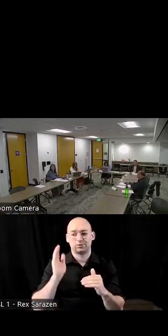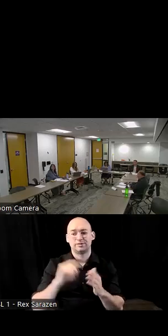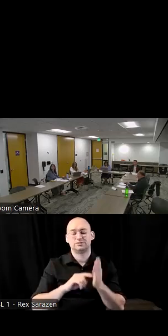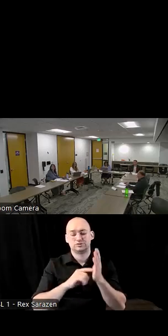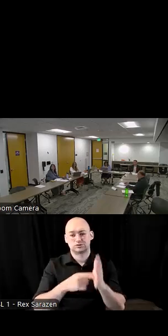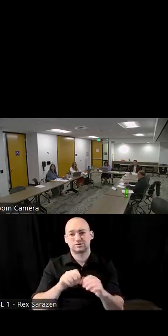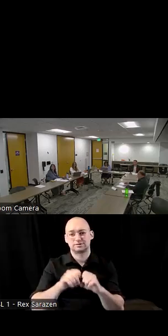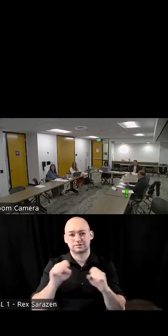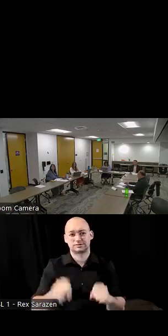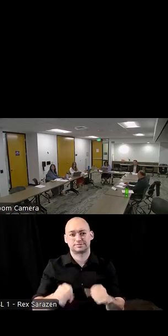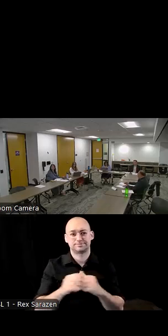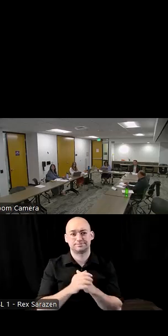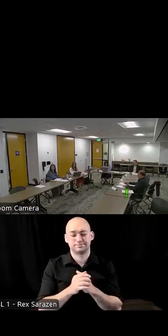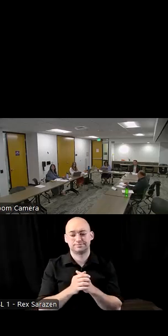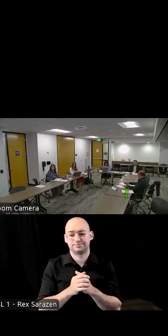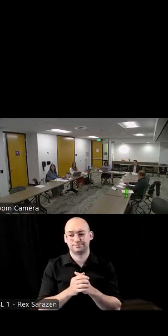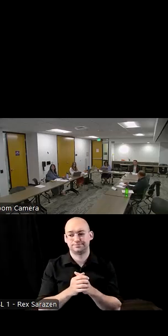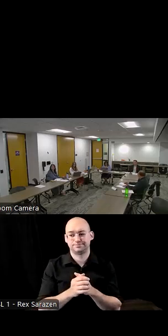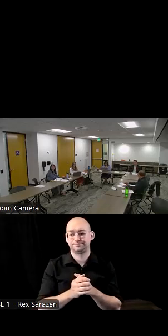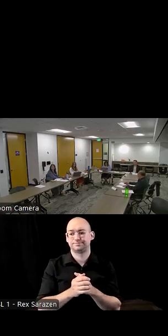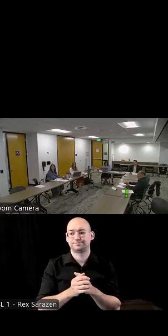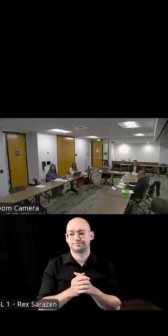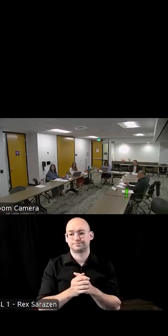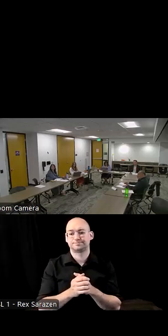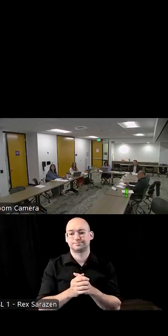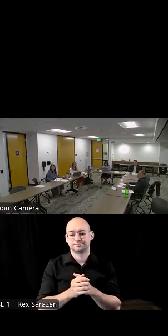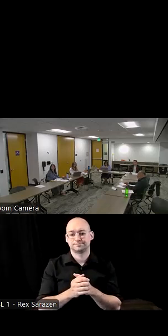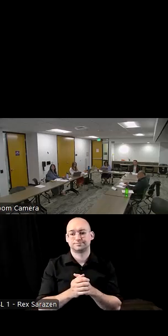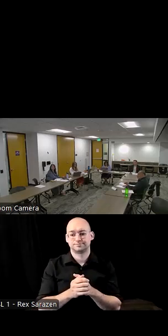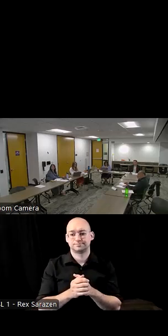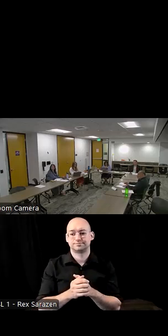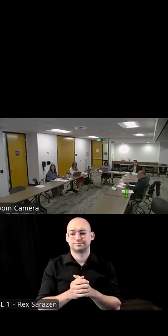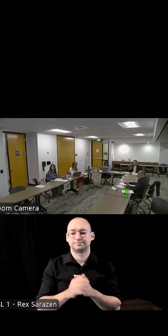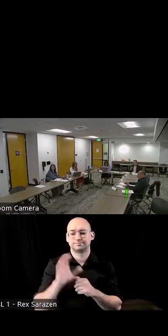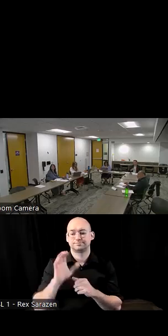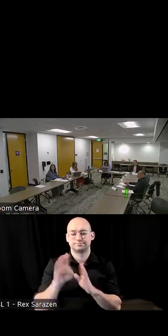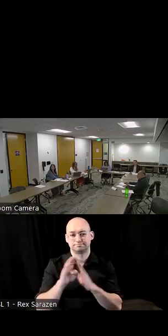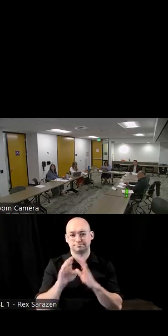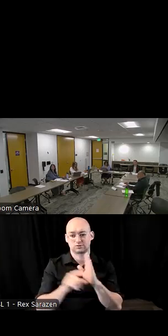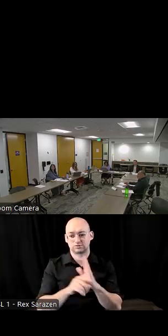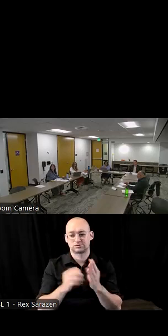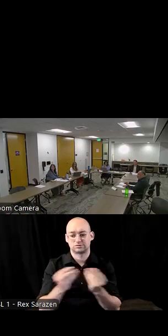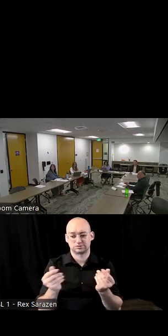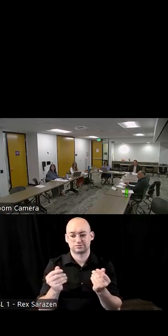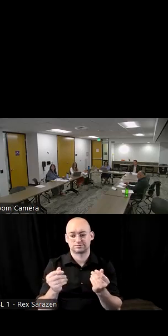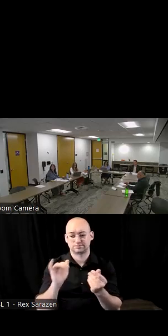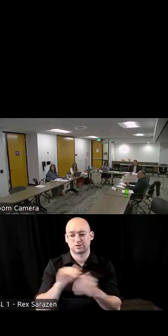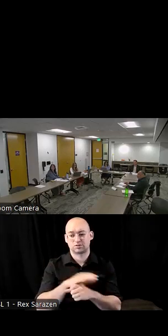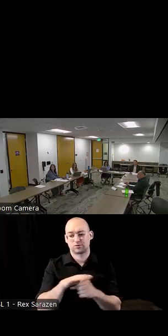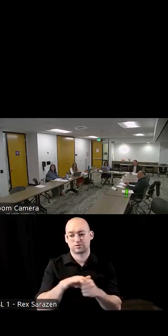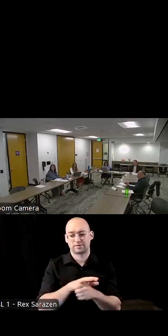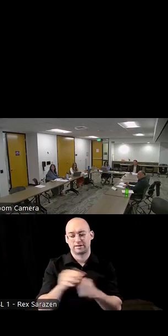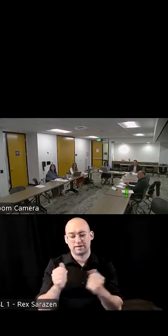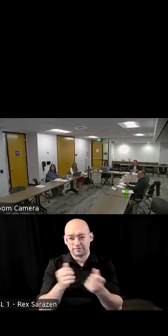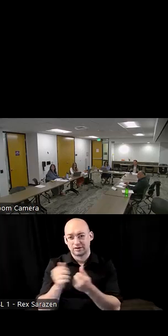system. And then the contact solution. So again, this is our local navigators. Before it